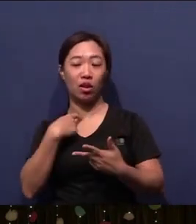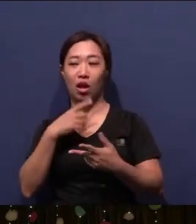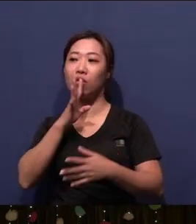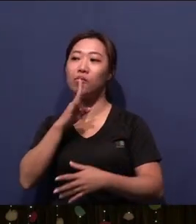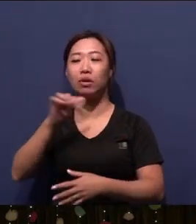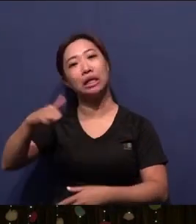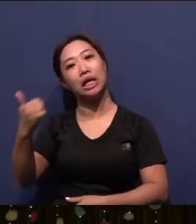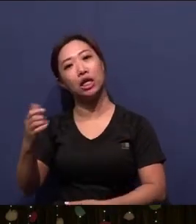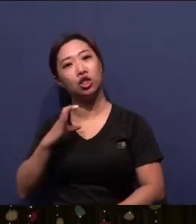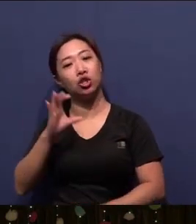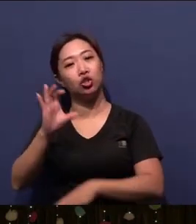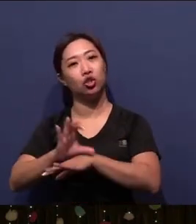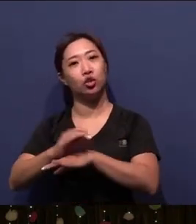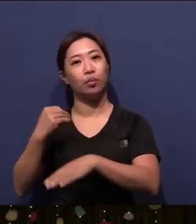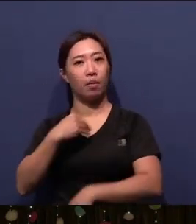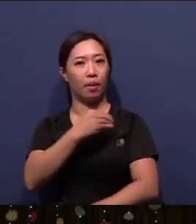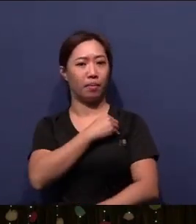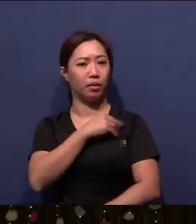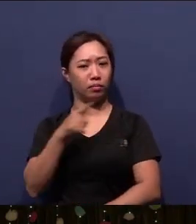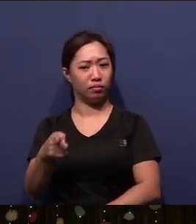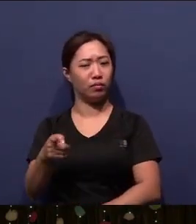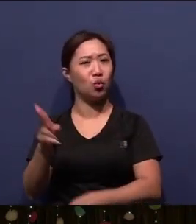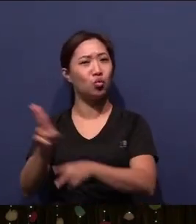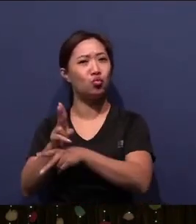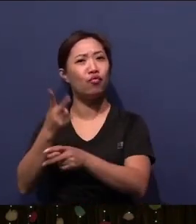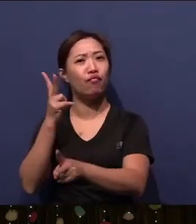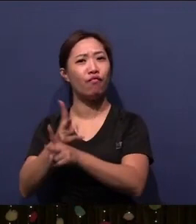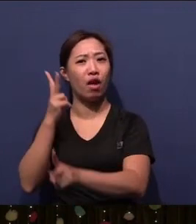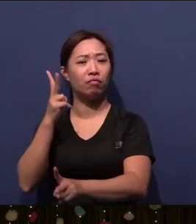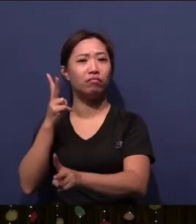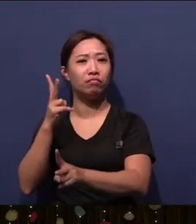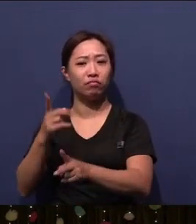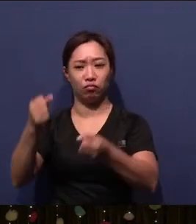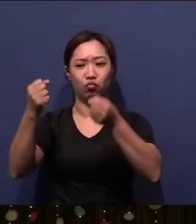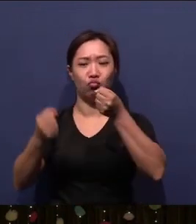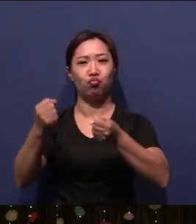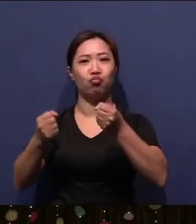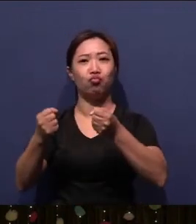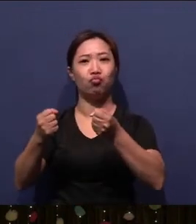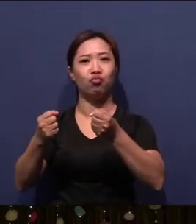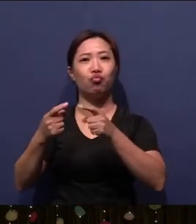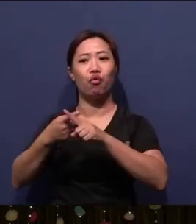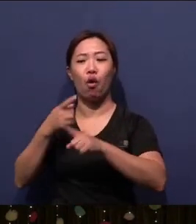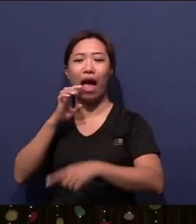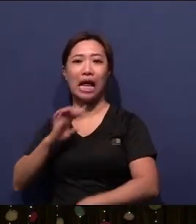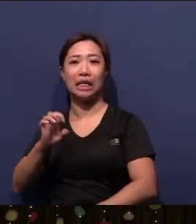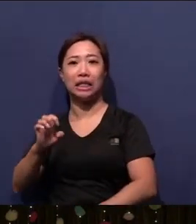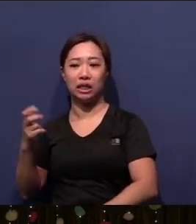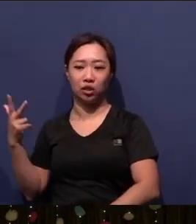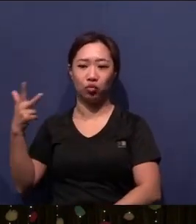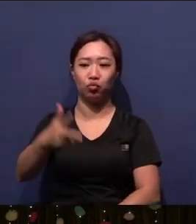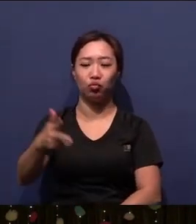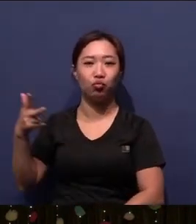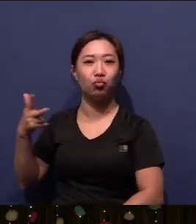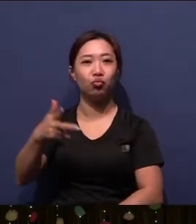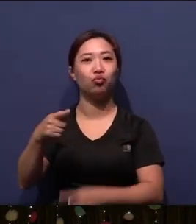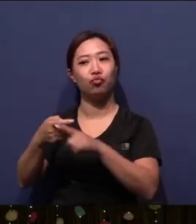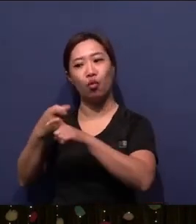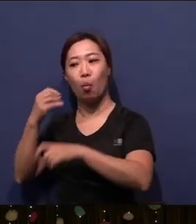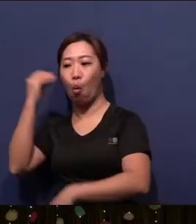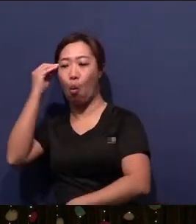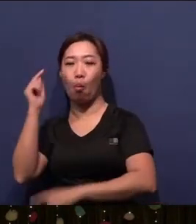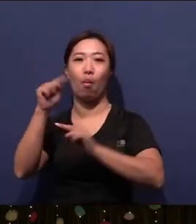member and found out they've been using their van to ferry wheelchair-bound elderly to church regularly. And this